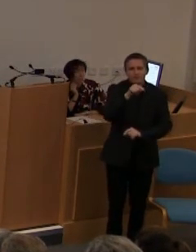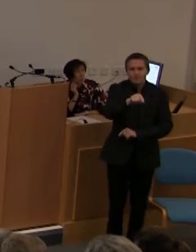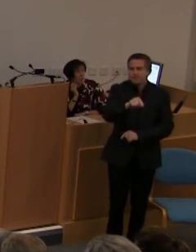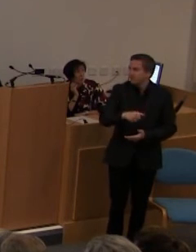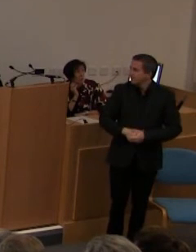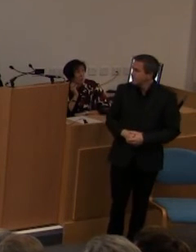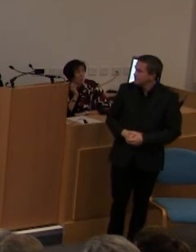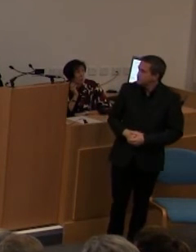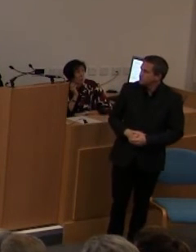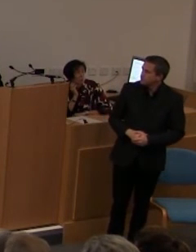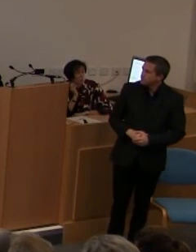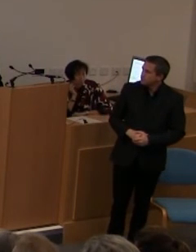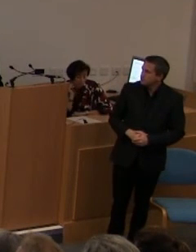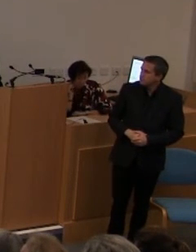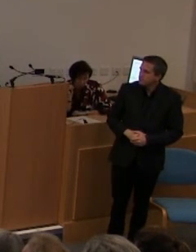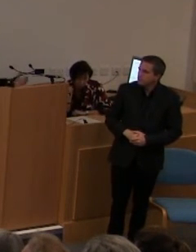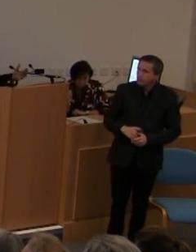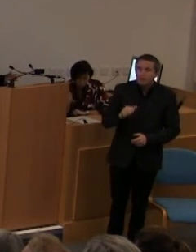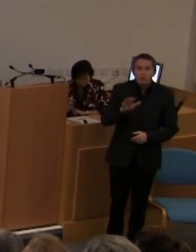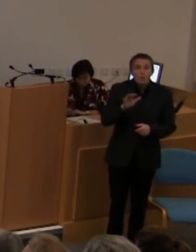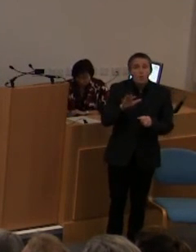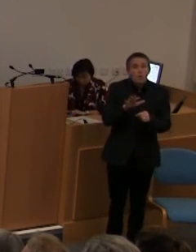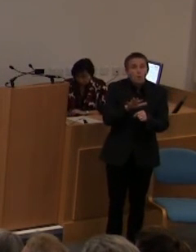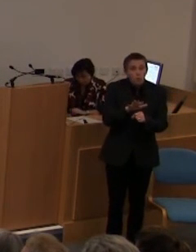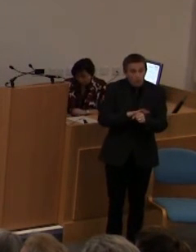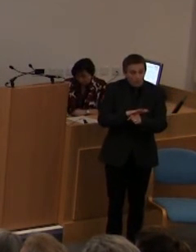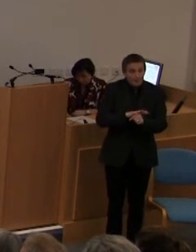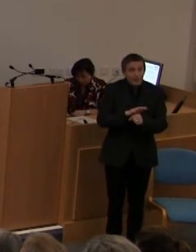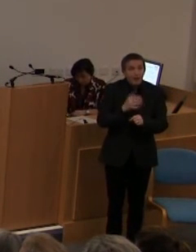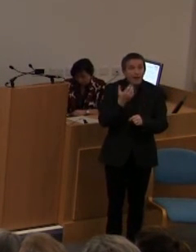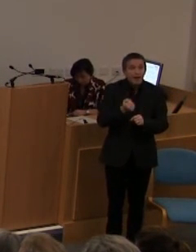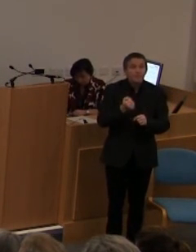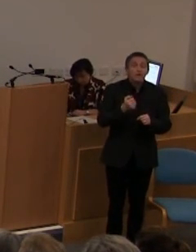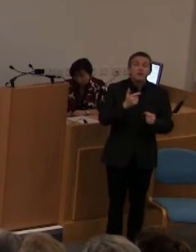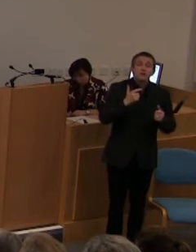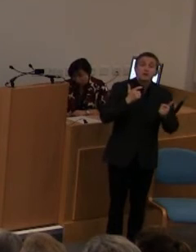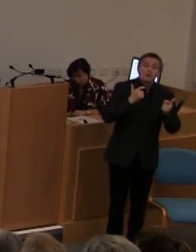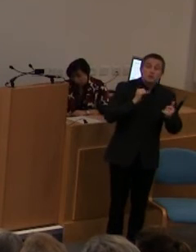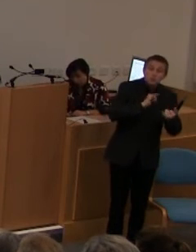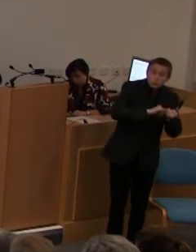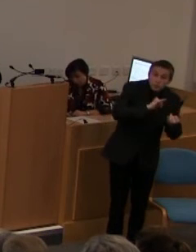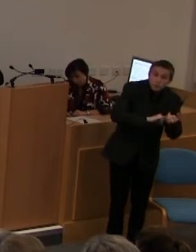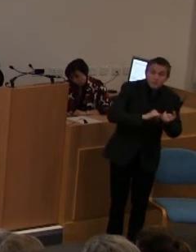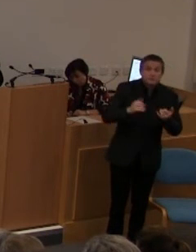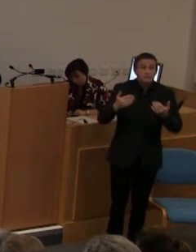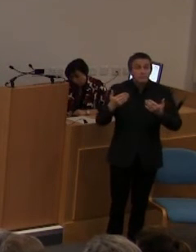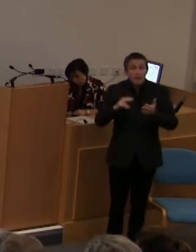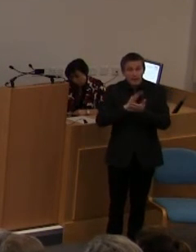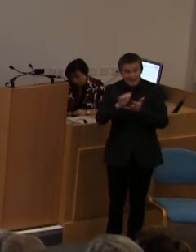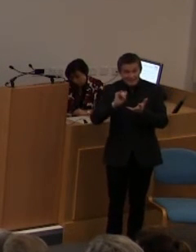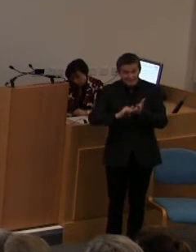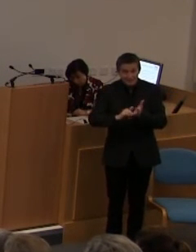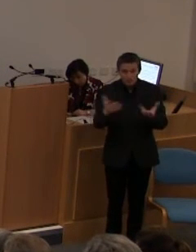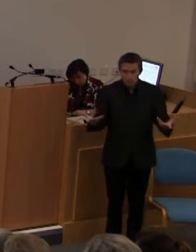So what will this mean locally? Well, we have the integration of health and social care, and that will ramp